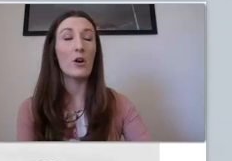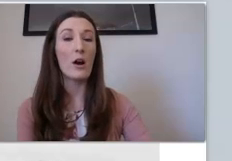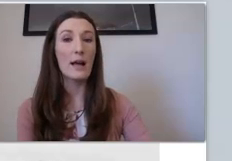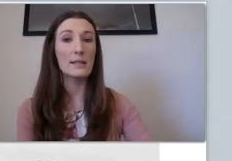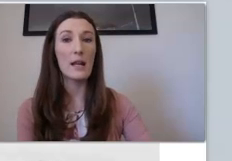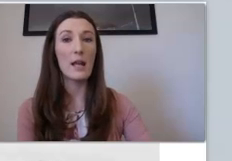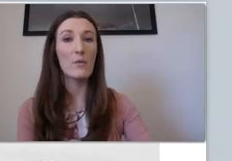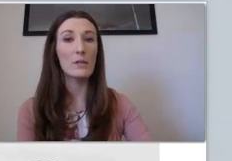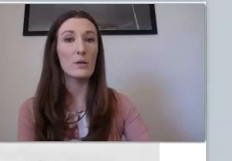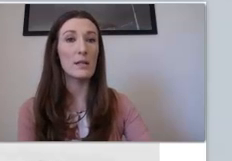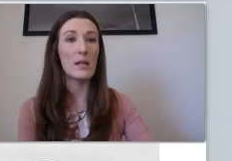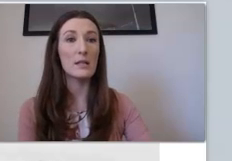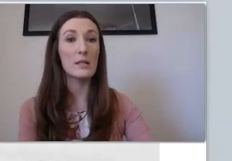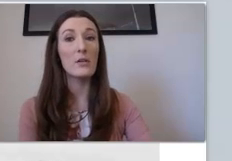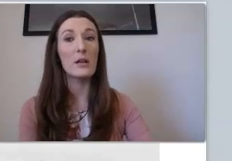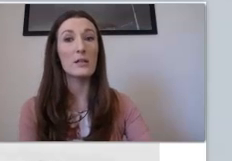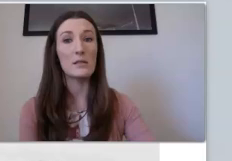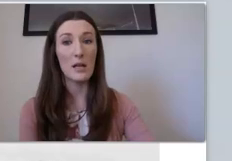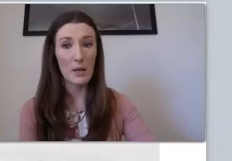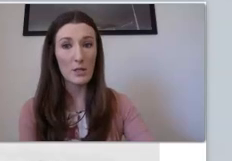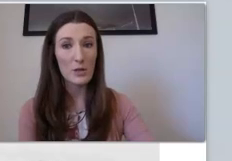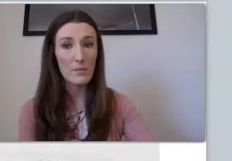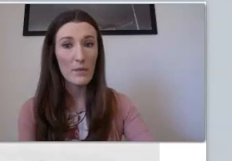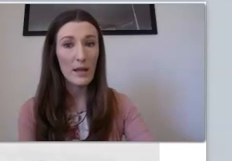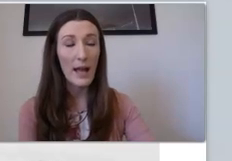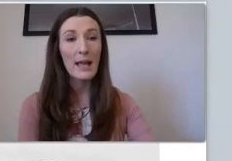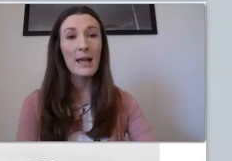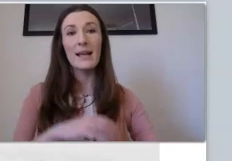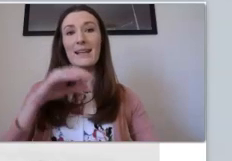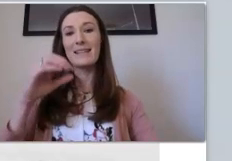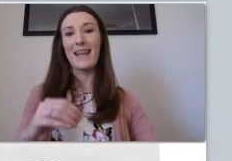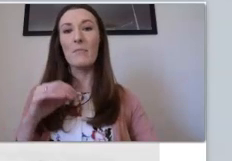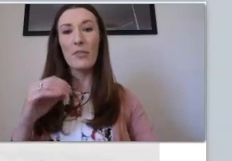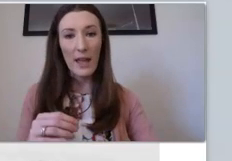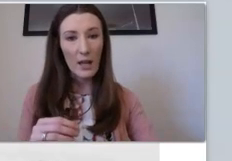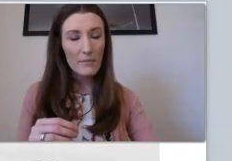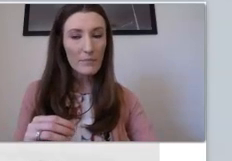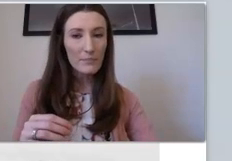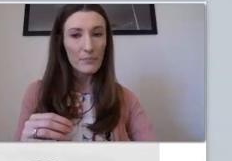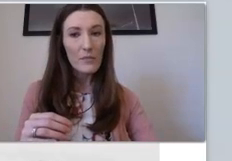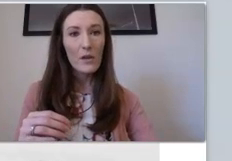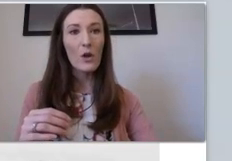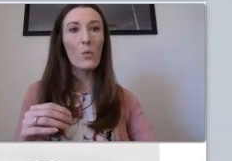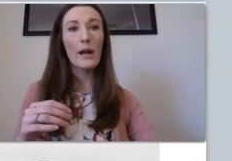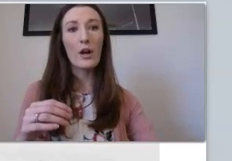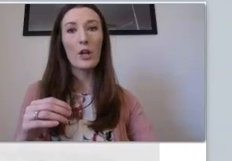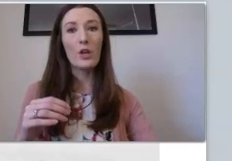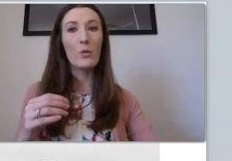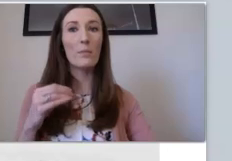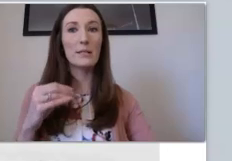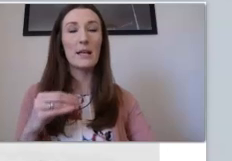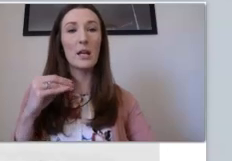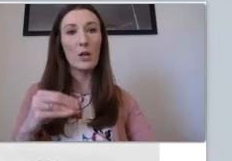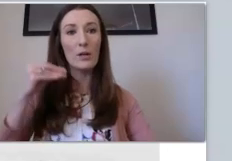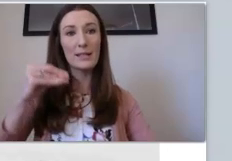If your car accident resulted in serious damage, okay, same thing where you